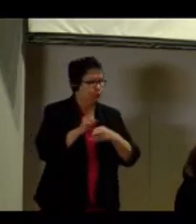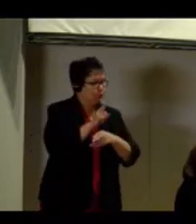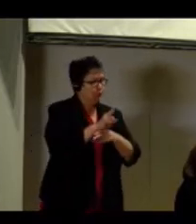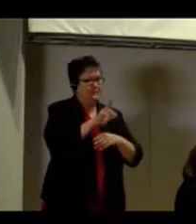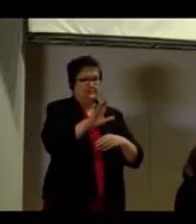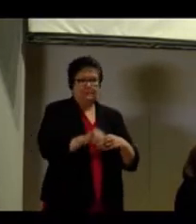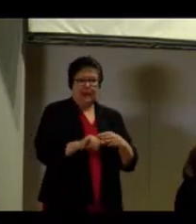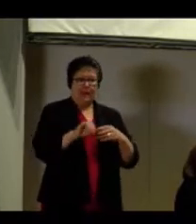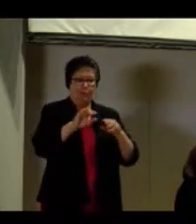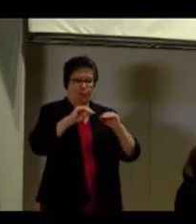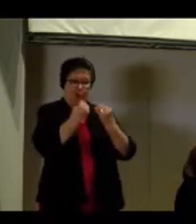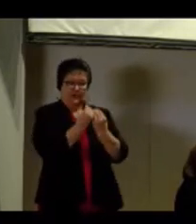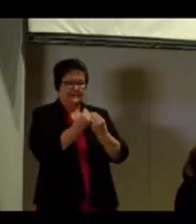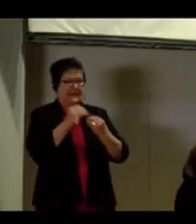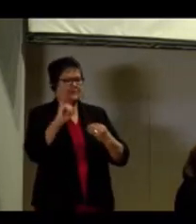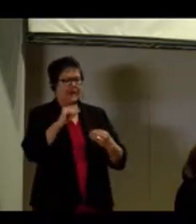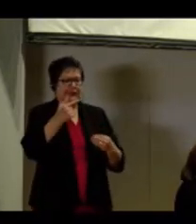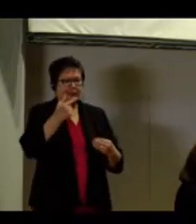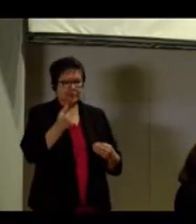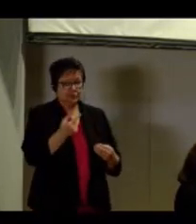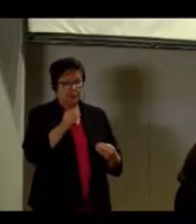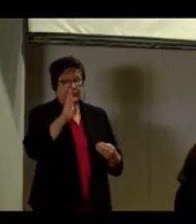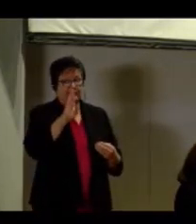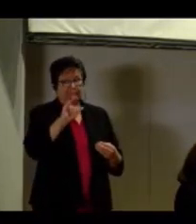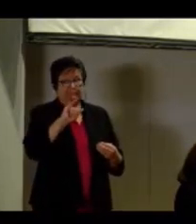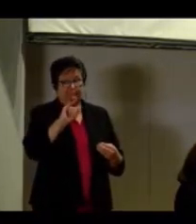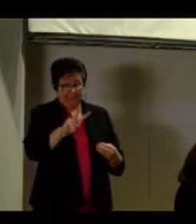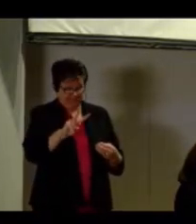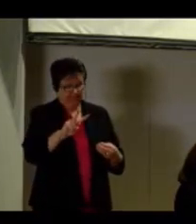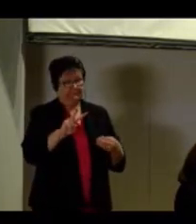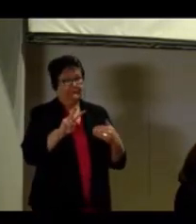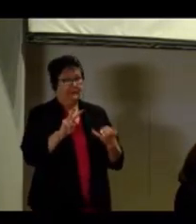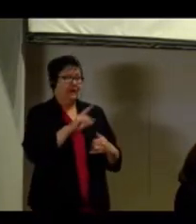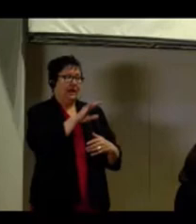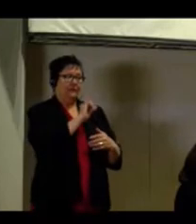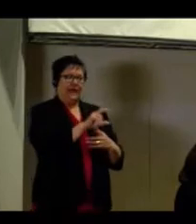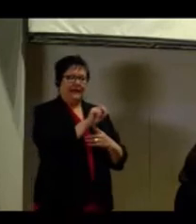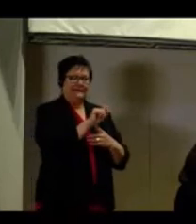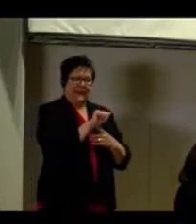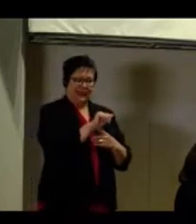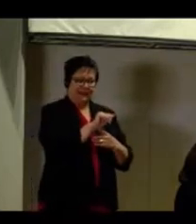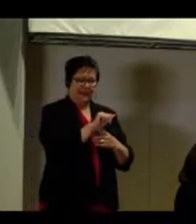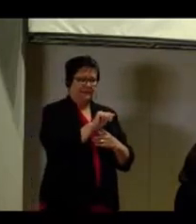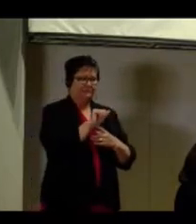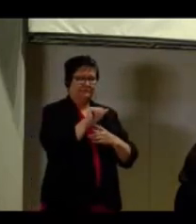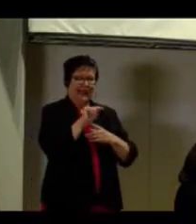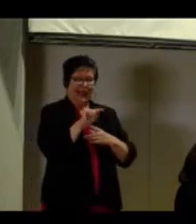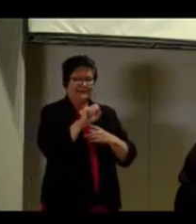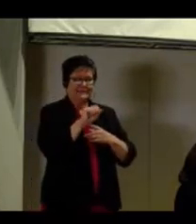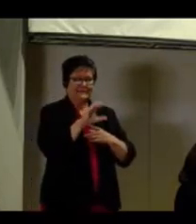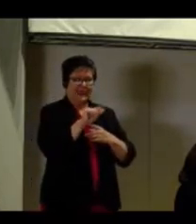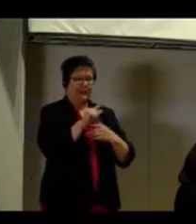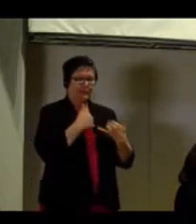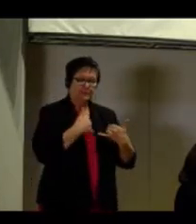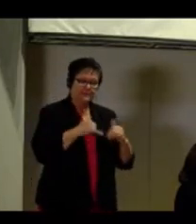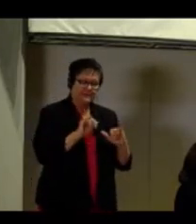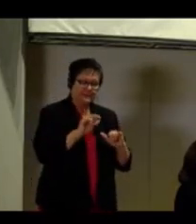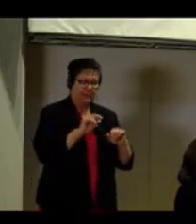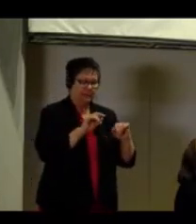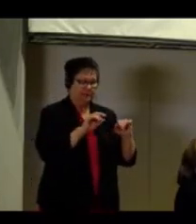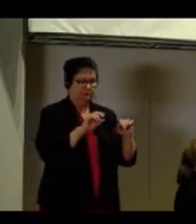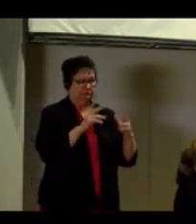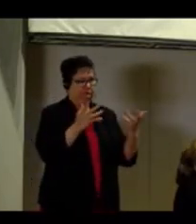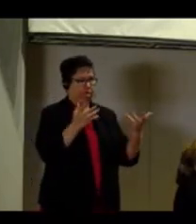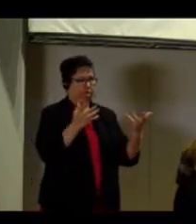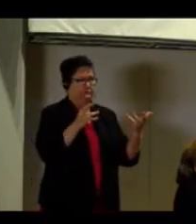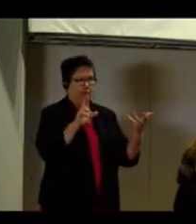like GBIF, that data, when you look at it at scale, is essentially random, and most of those